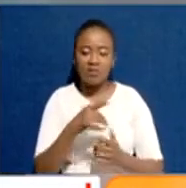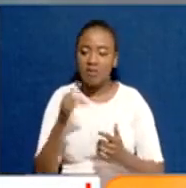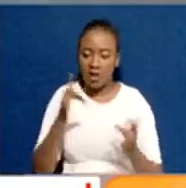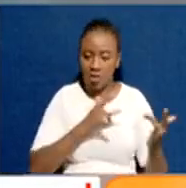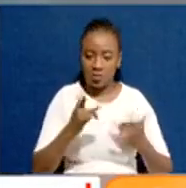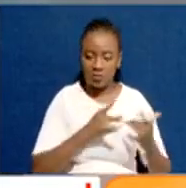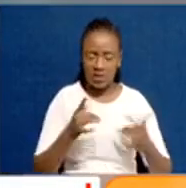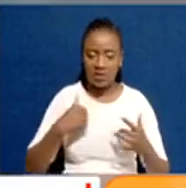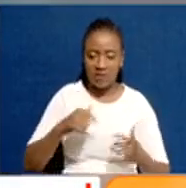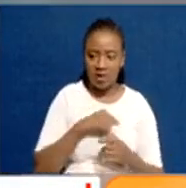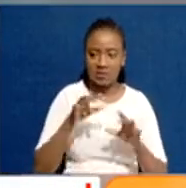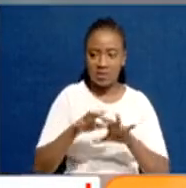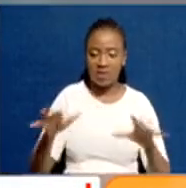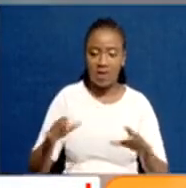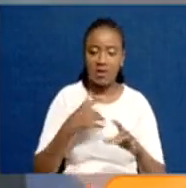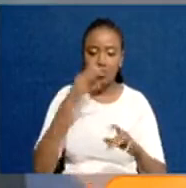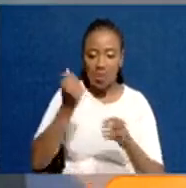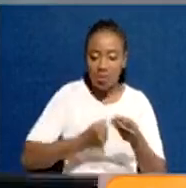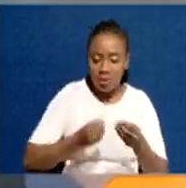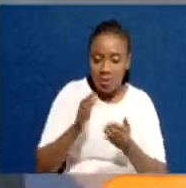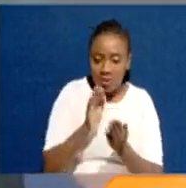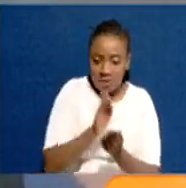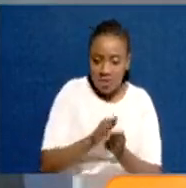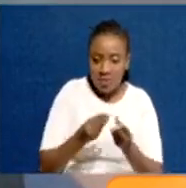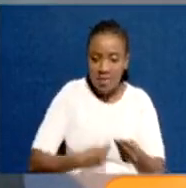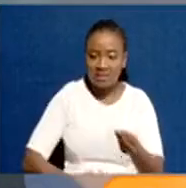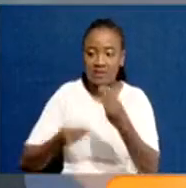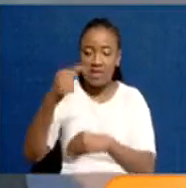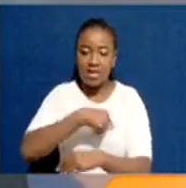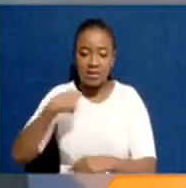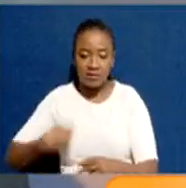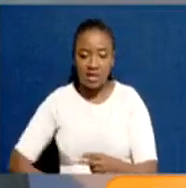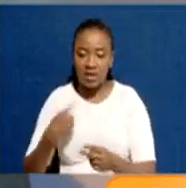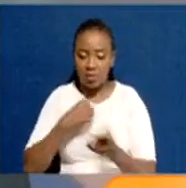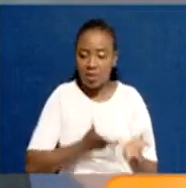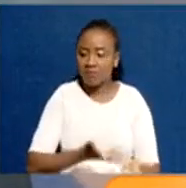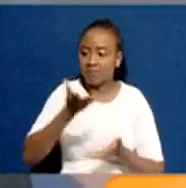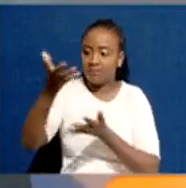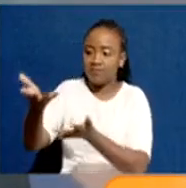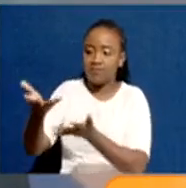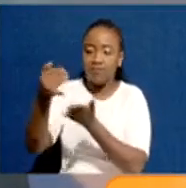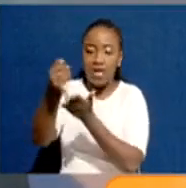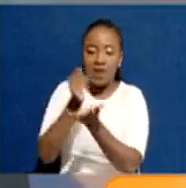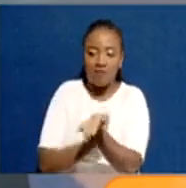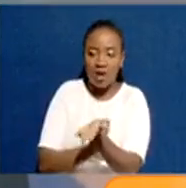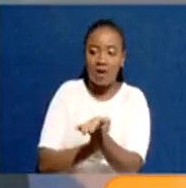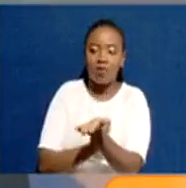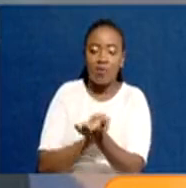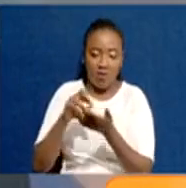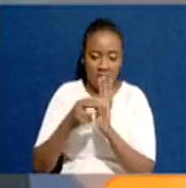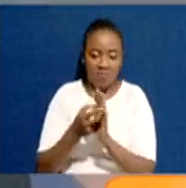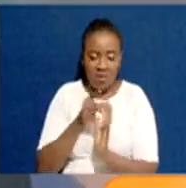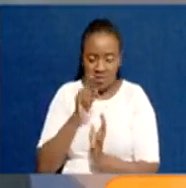our markets destination, especially for China, where we are exporting avocados. So we have to make sure that we